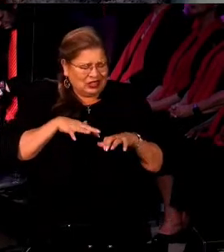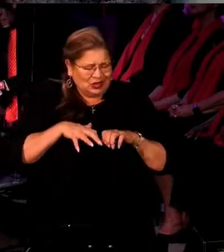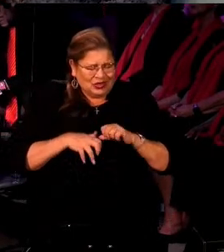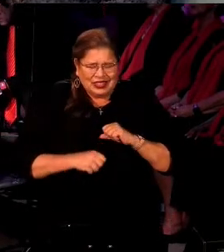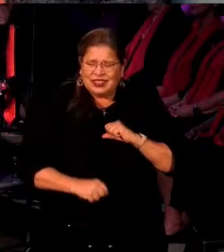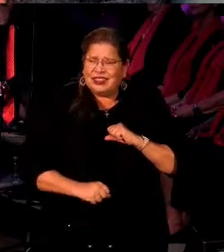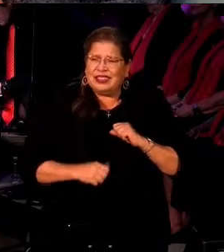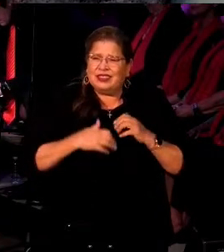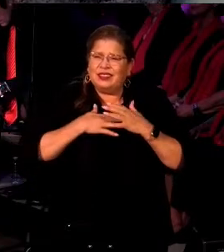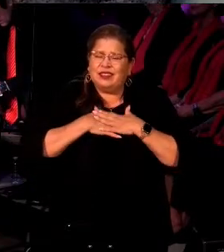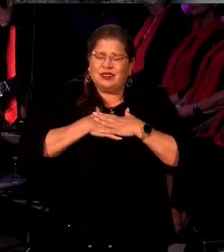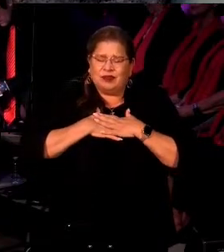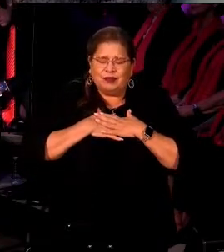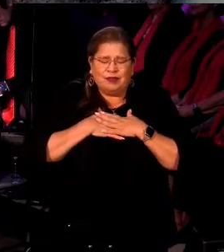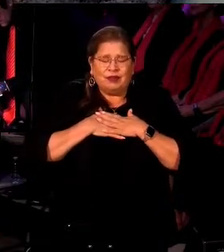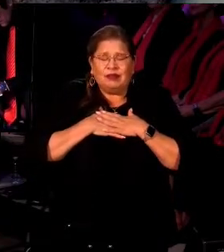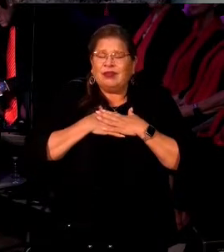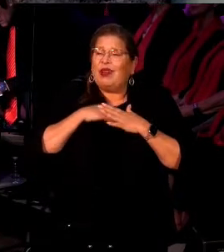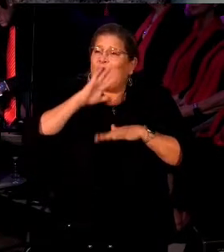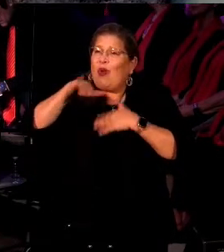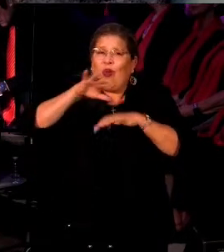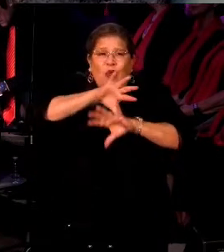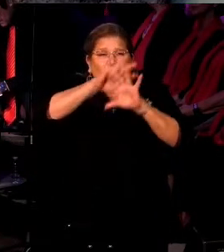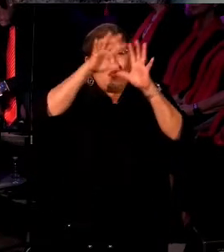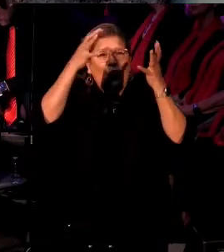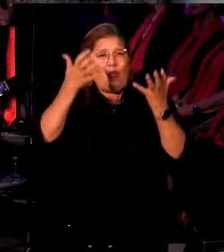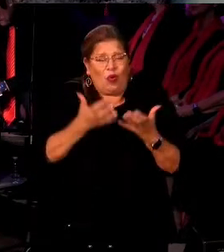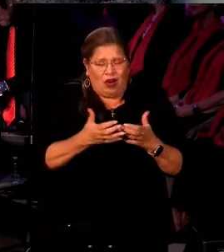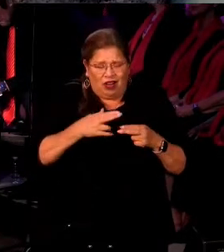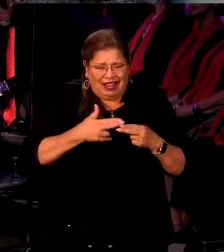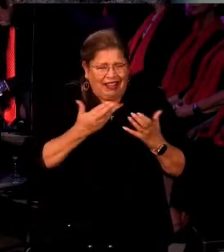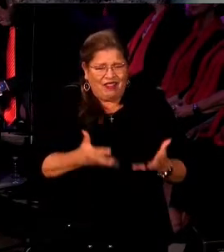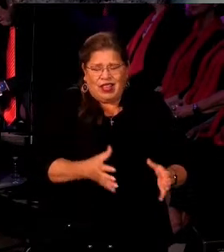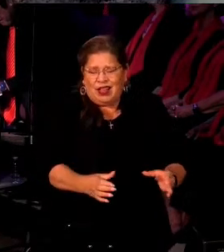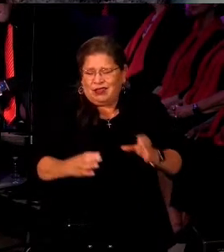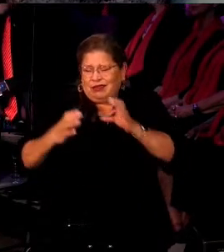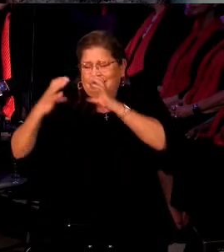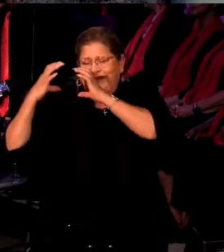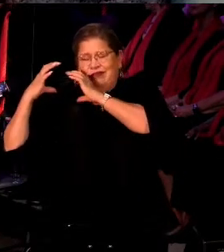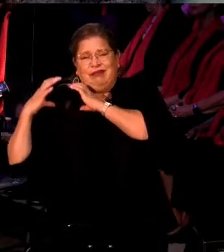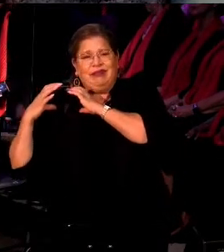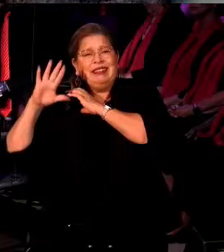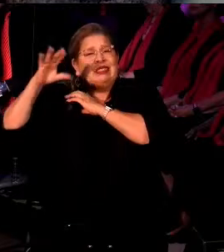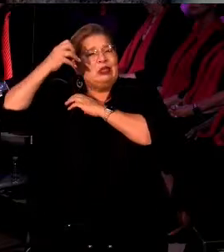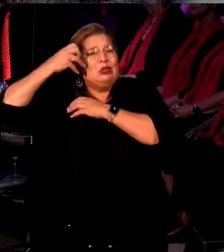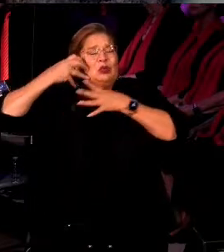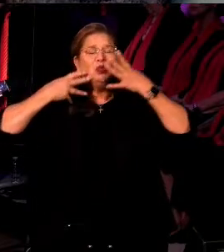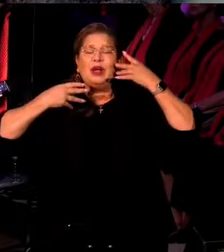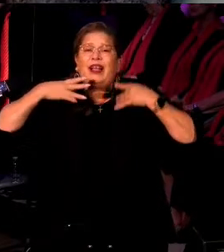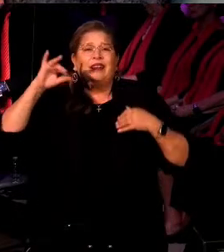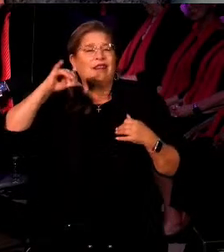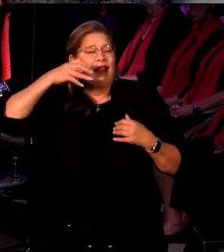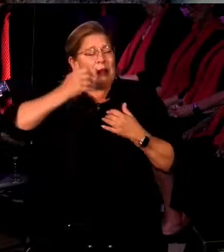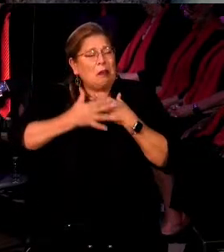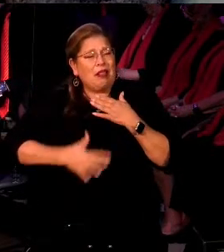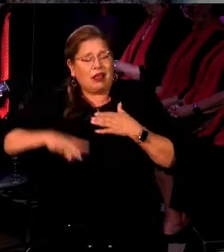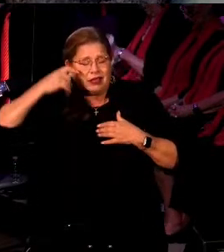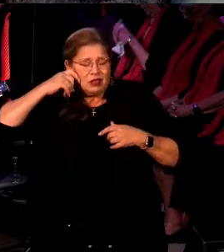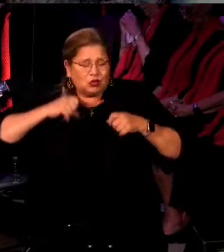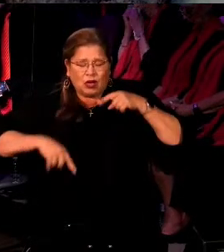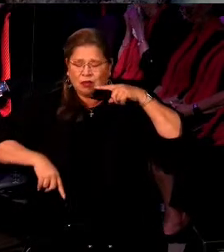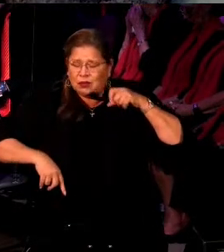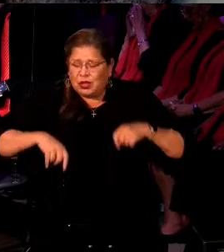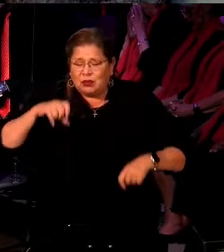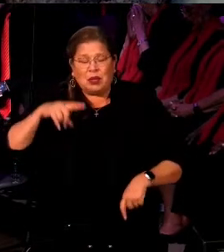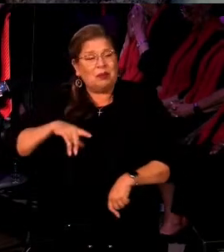agony. The weight of the world on his shoulders. His sweat was like great drops of blood falling on the ground. The